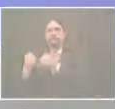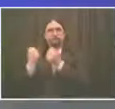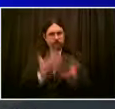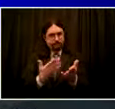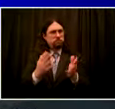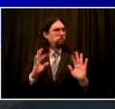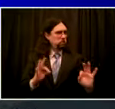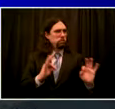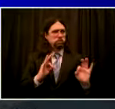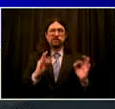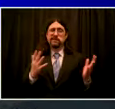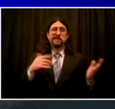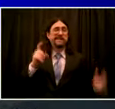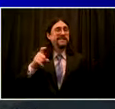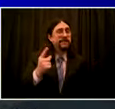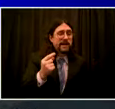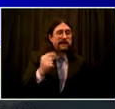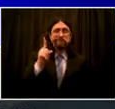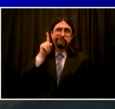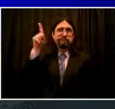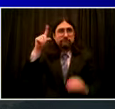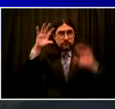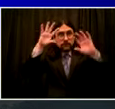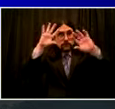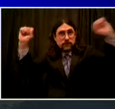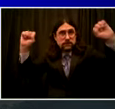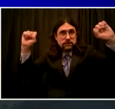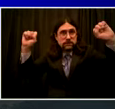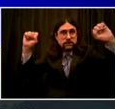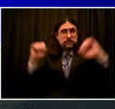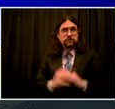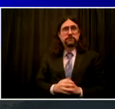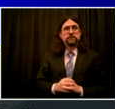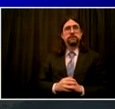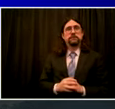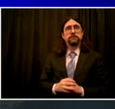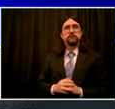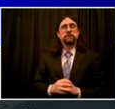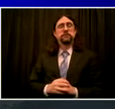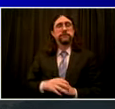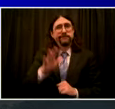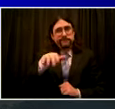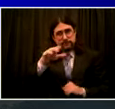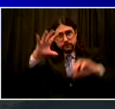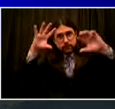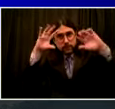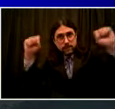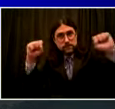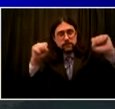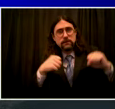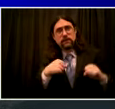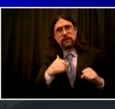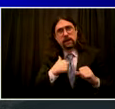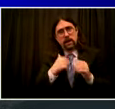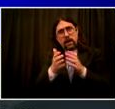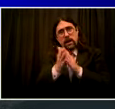enforcement. Mr. President, we're looking to you. Your hometown's looking to you, and cities and states all over the country. And